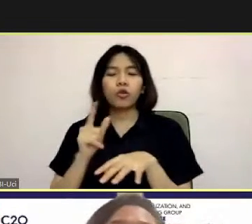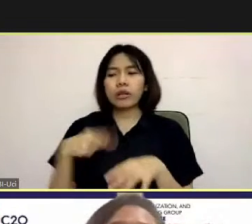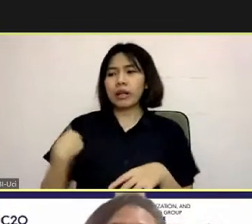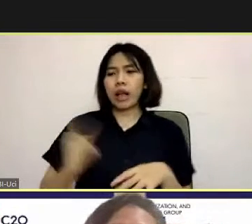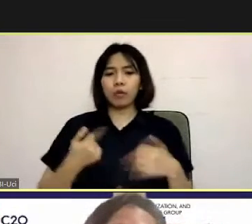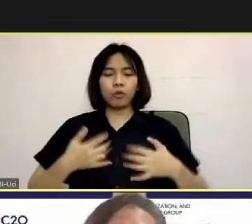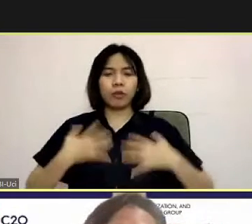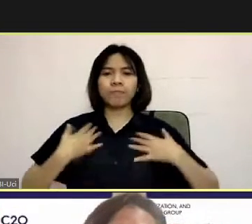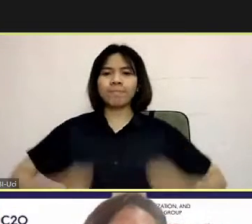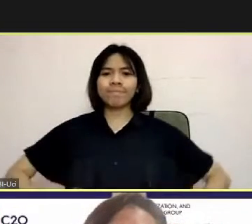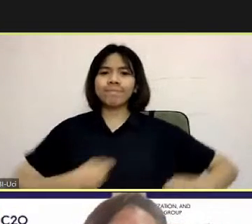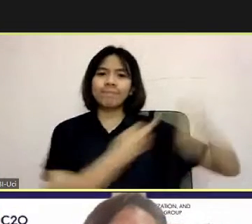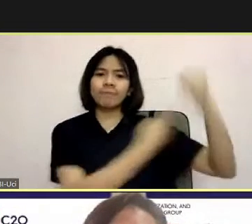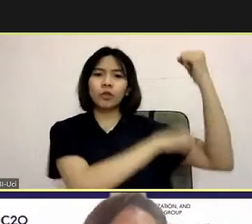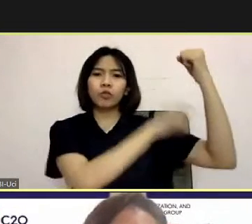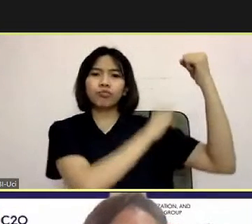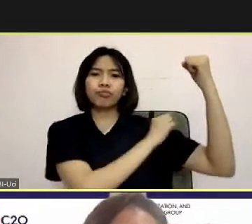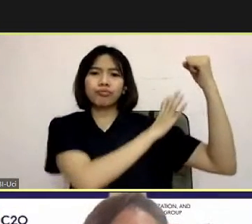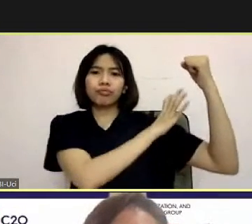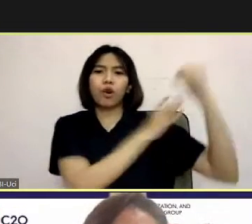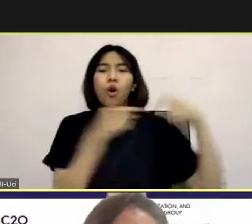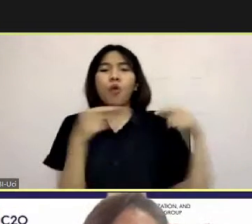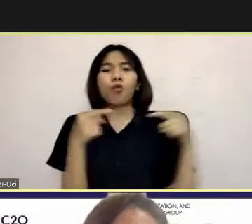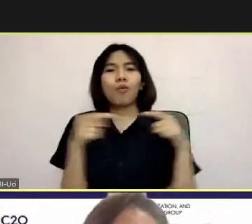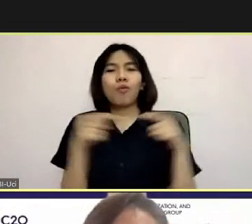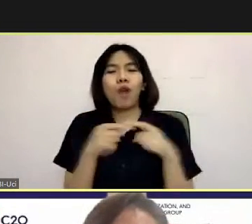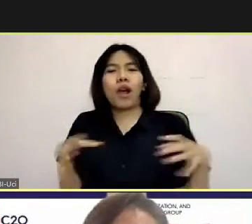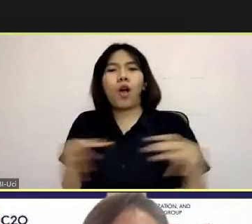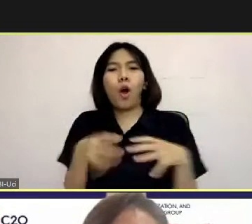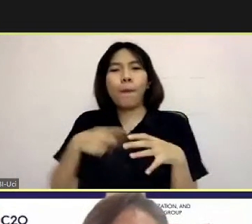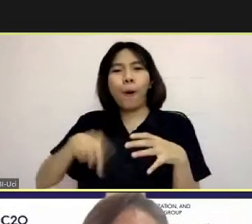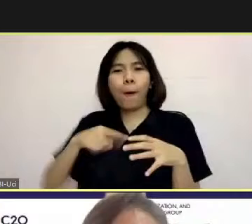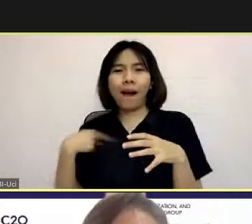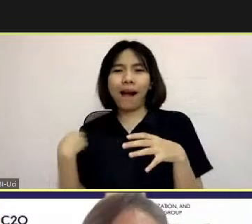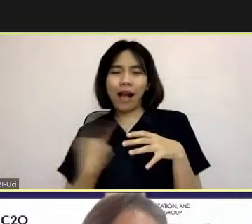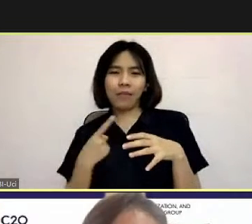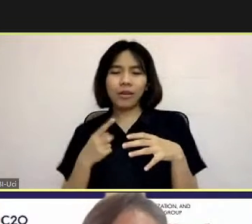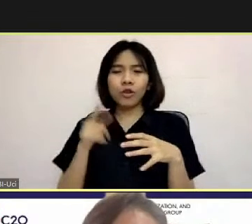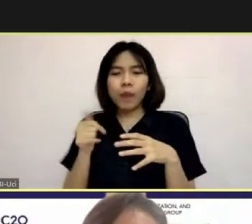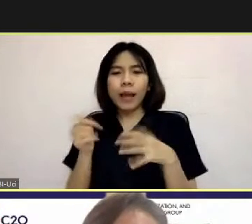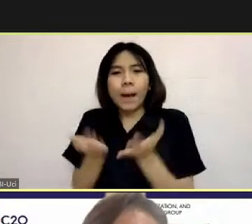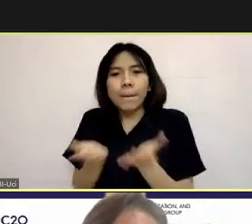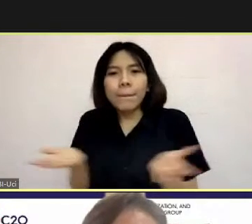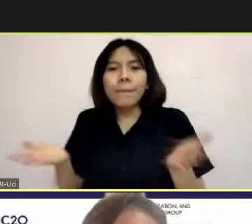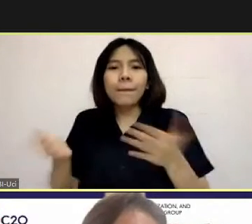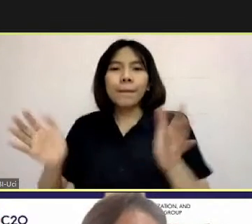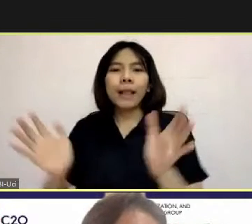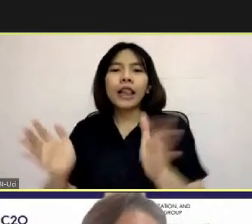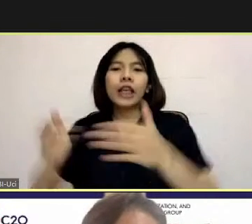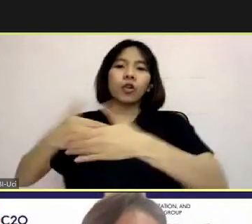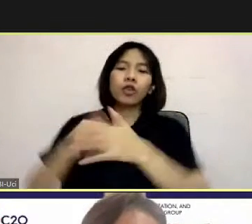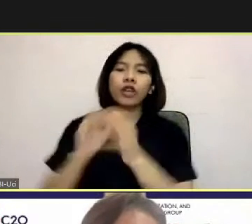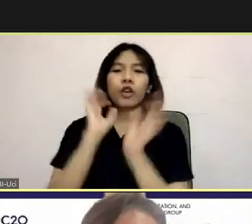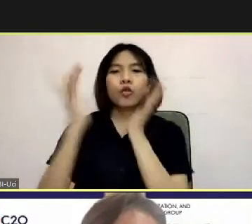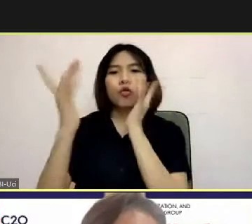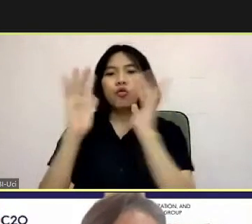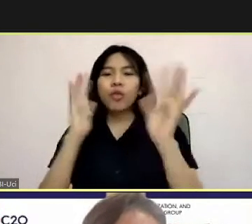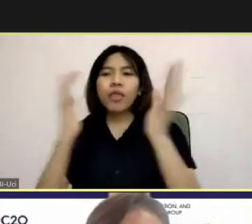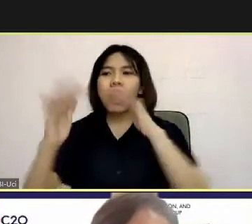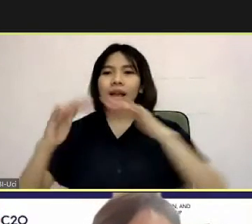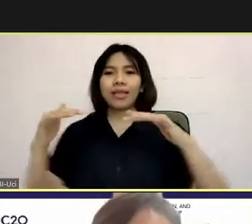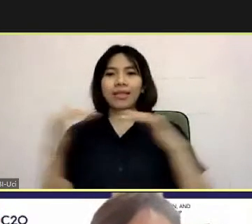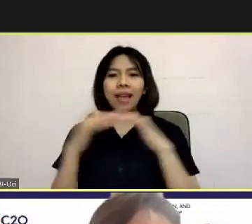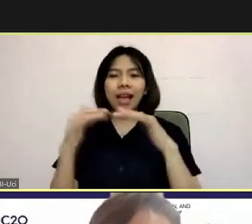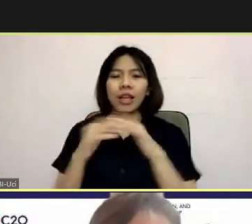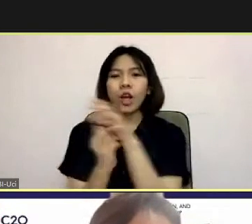for the capacity building or the protection to protect the land and also